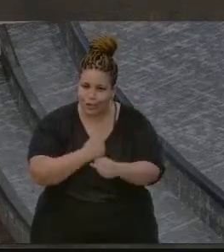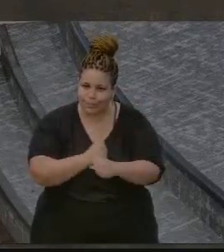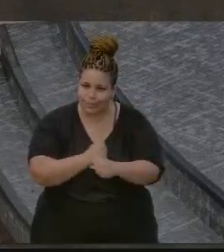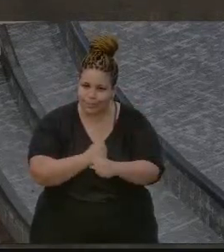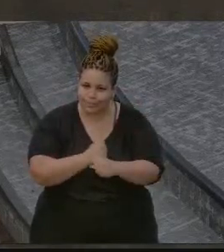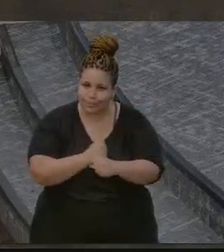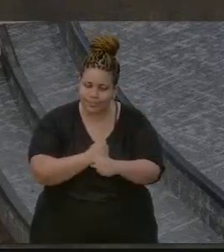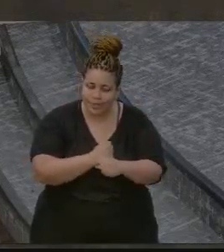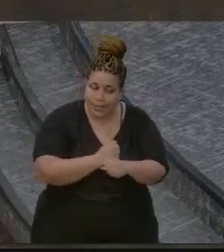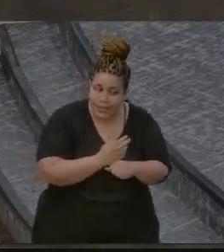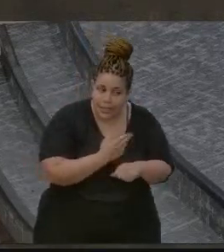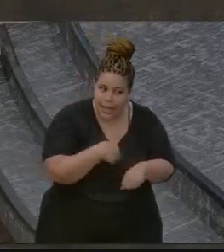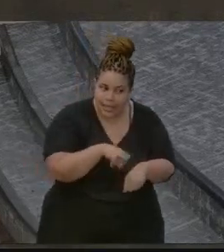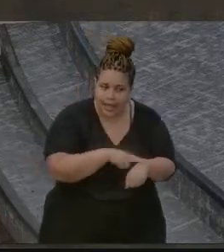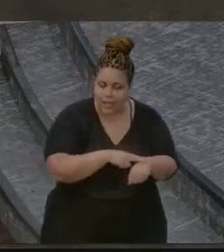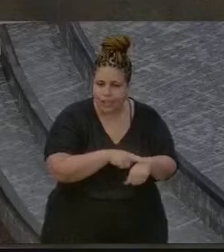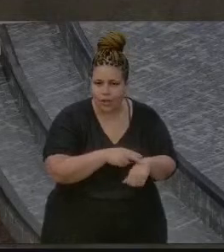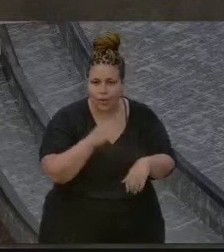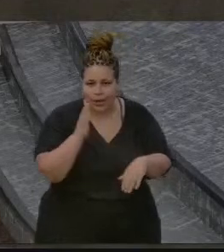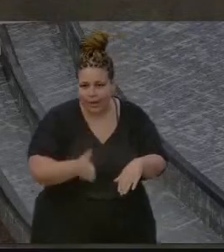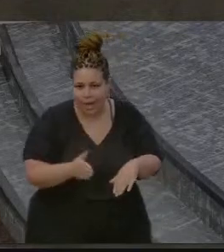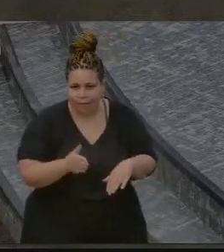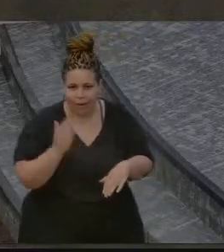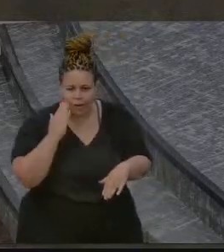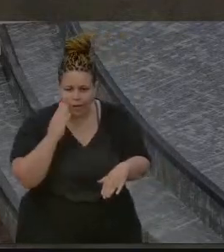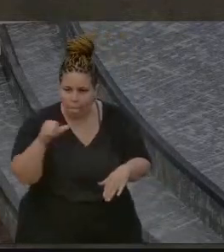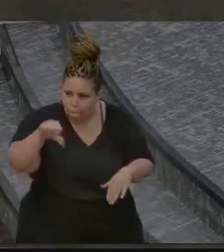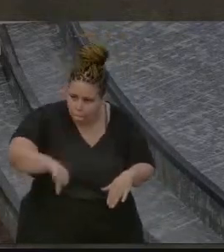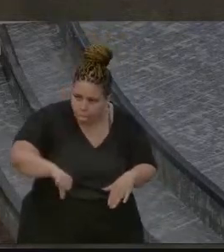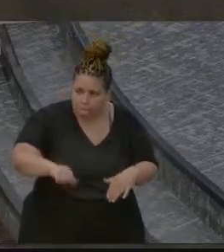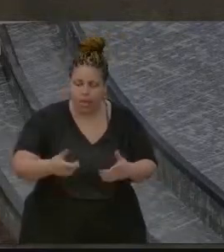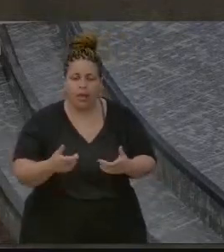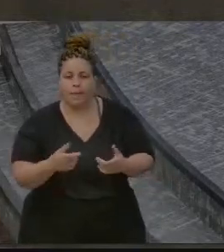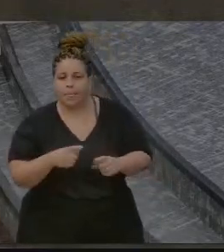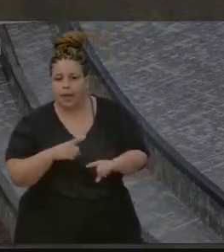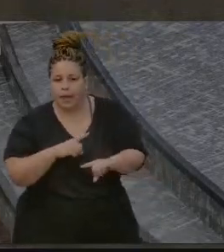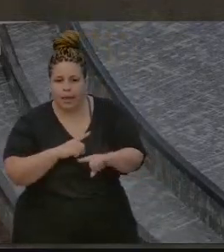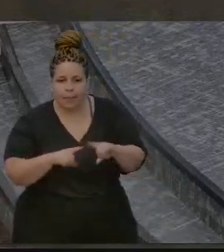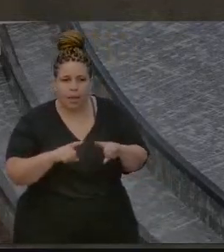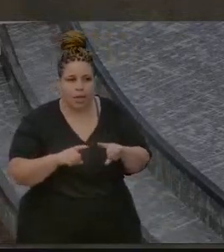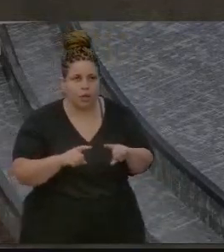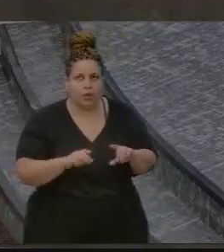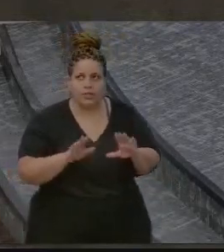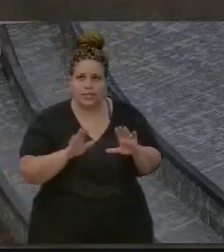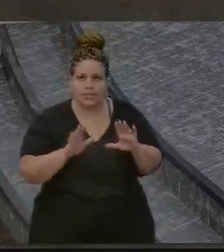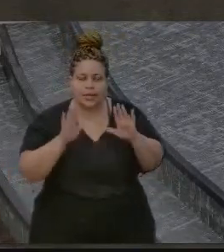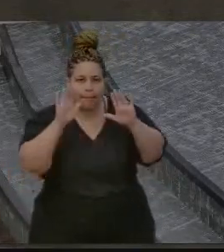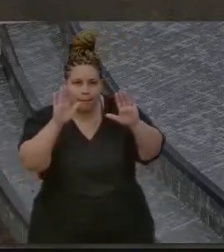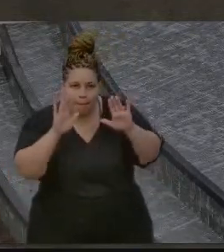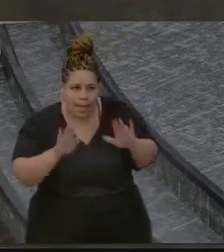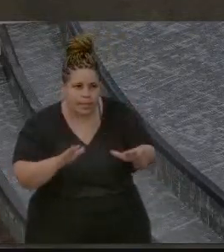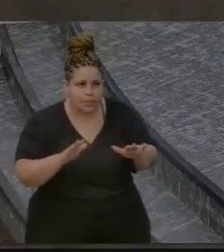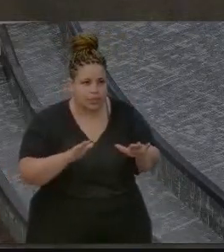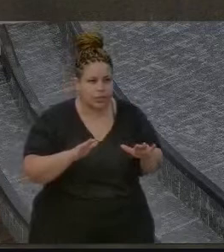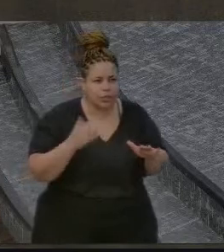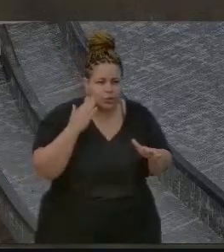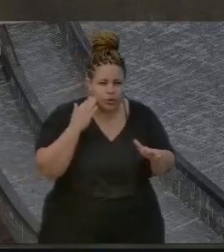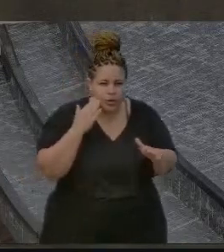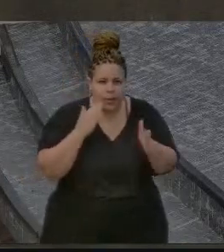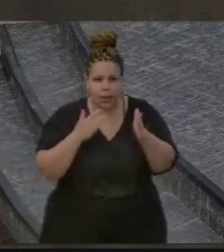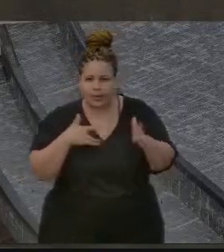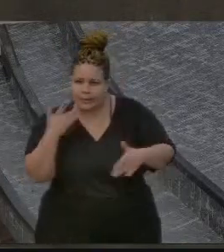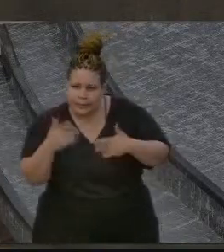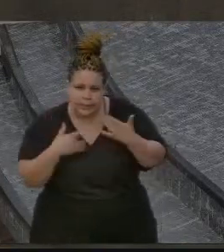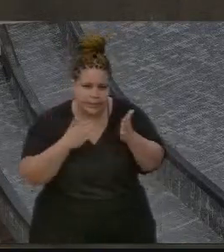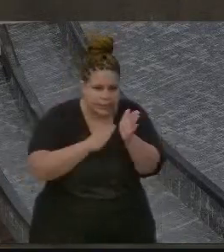Nashville never lets us down. More of a refresher, how to approach kids. Judo words to say to kids.